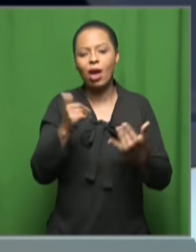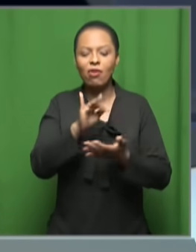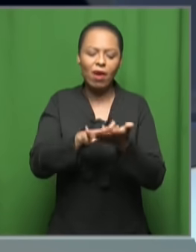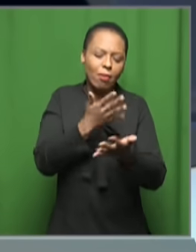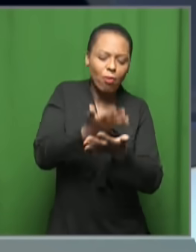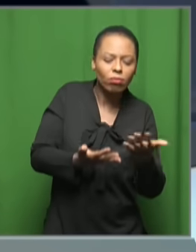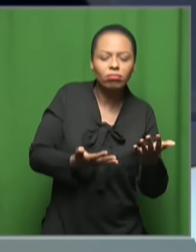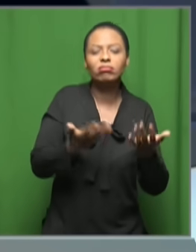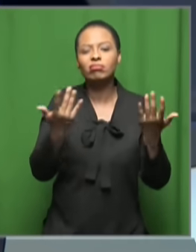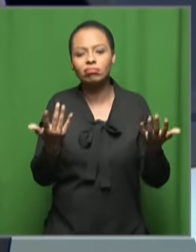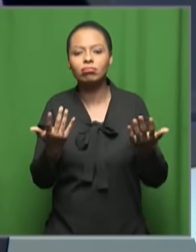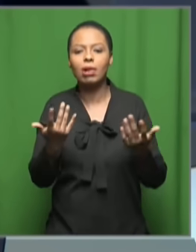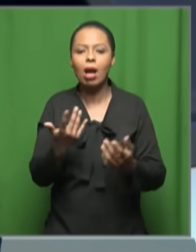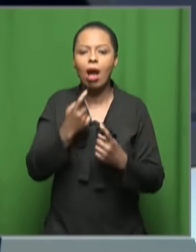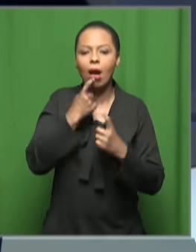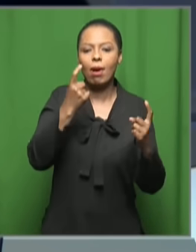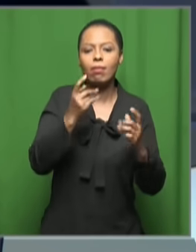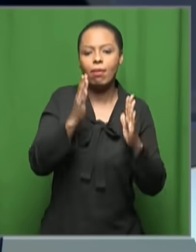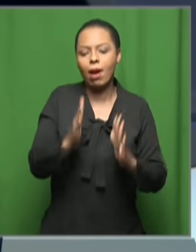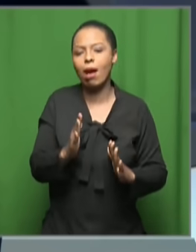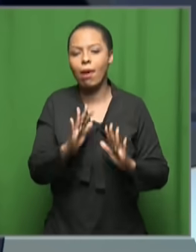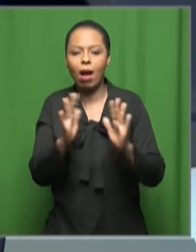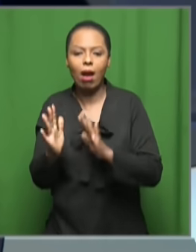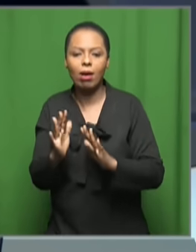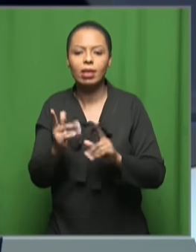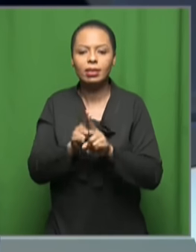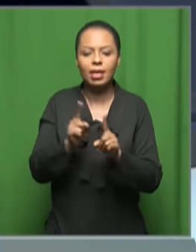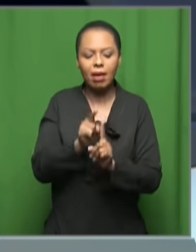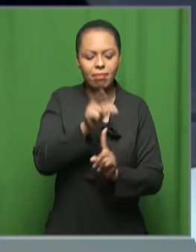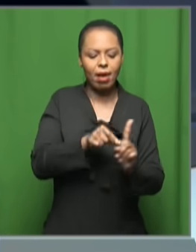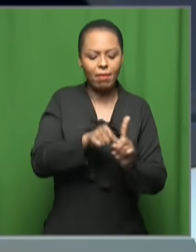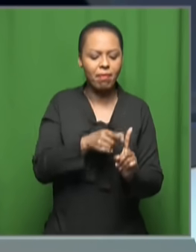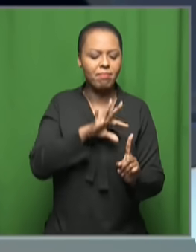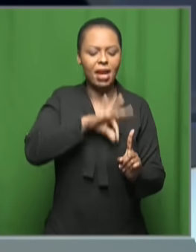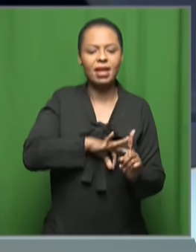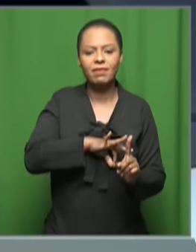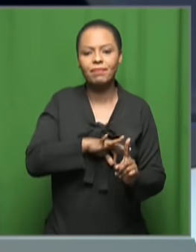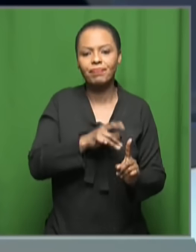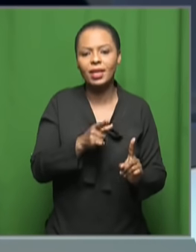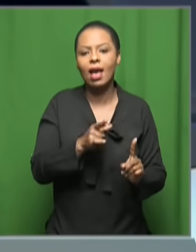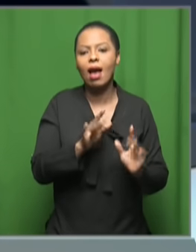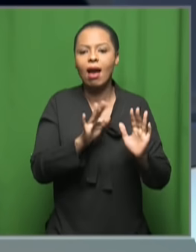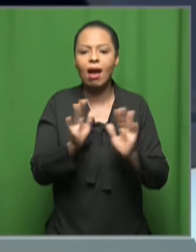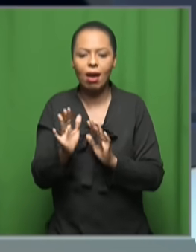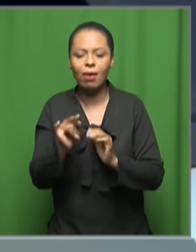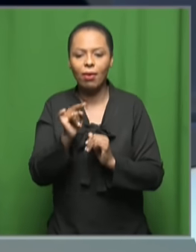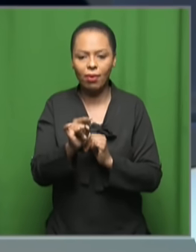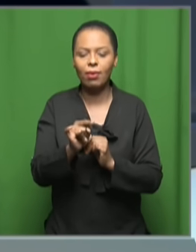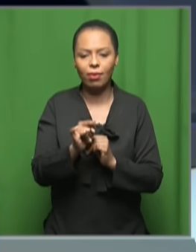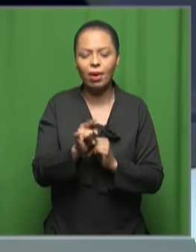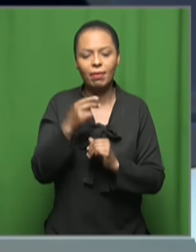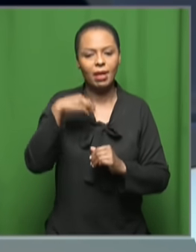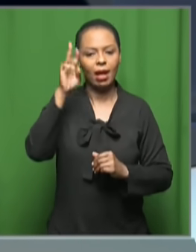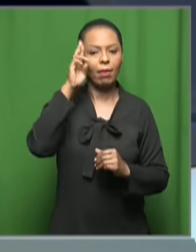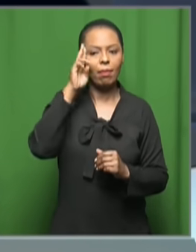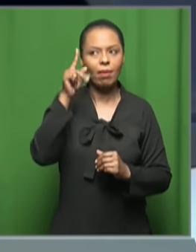and the benefits that a whistleblower should enjoy. I remember I was listening to one